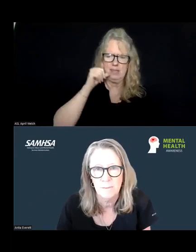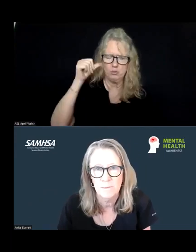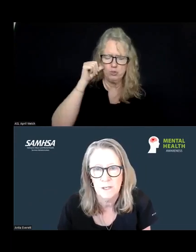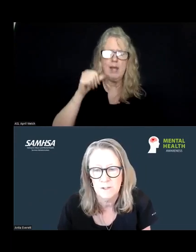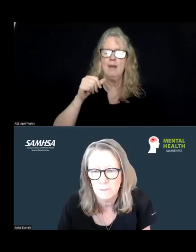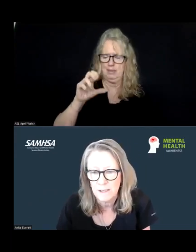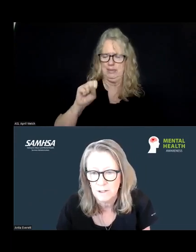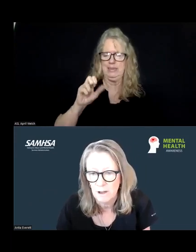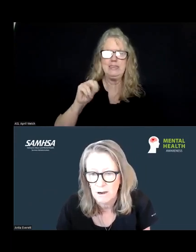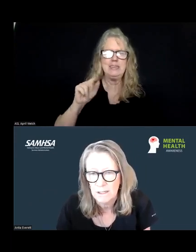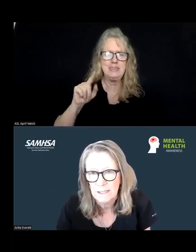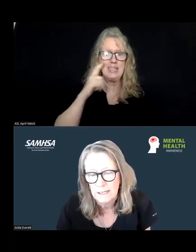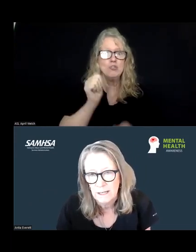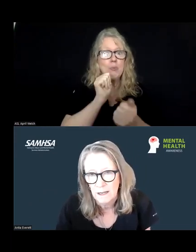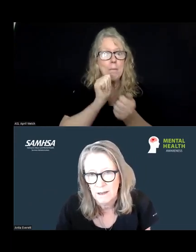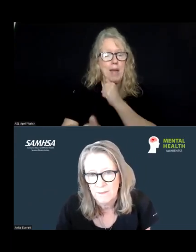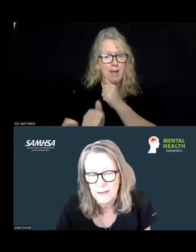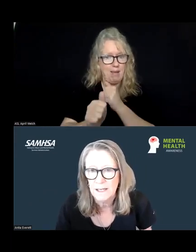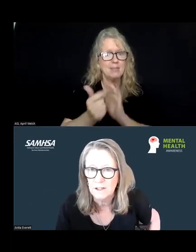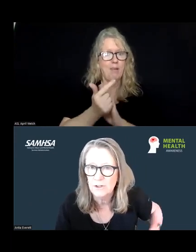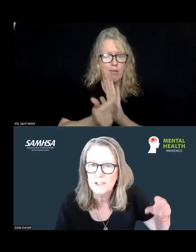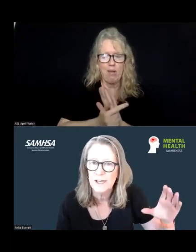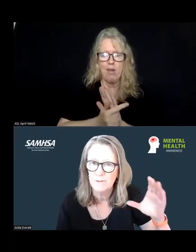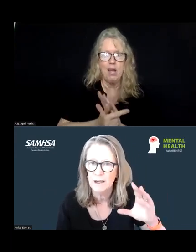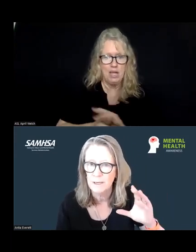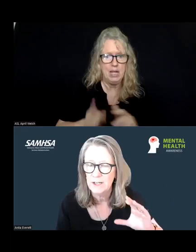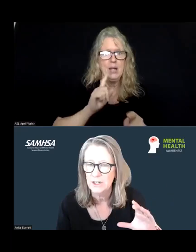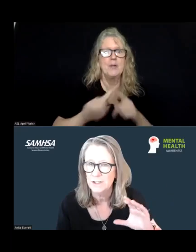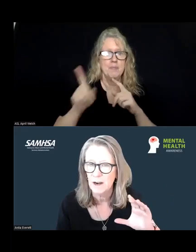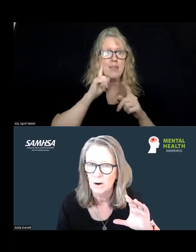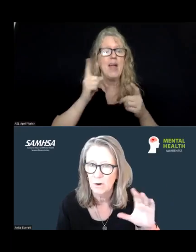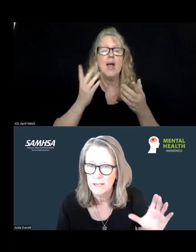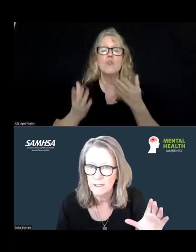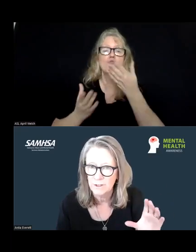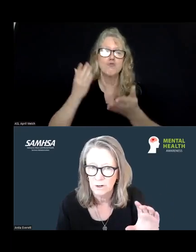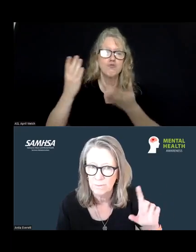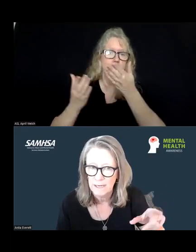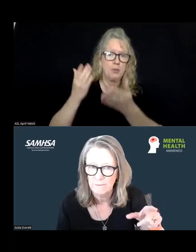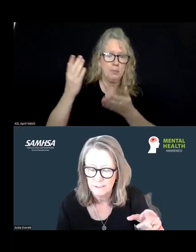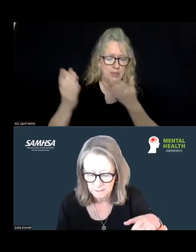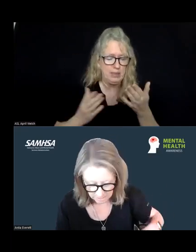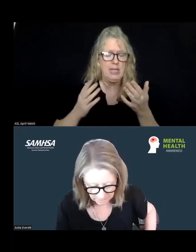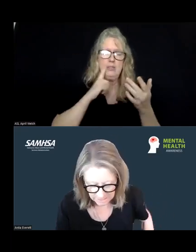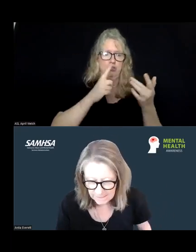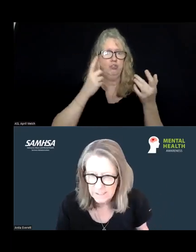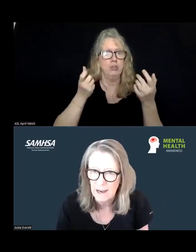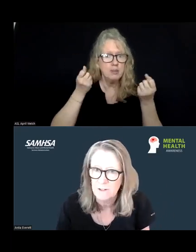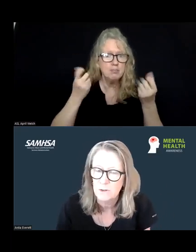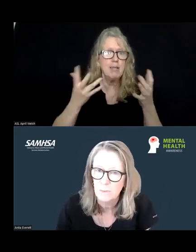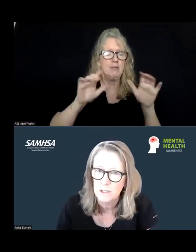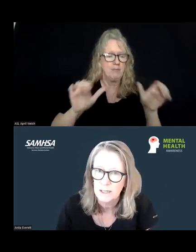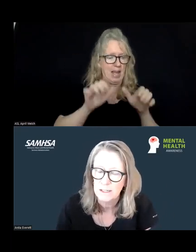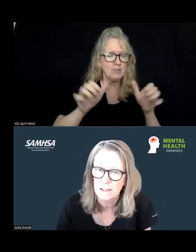Senate just passed a law that it includes a set of recommendations that are oriented toward many of these activities